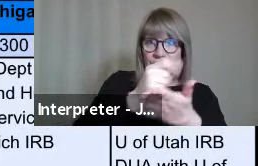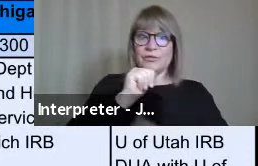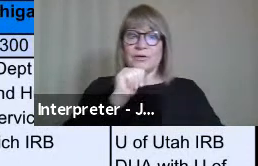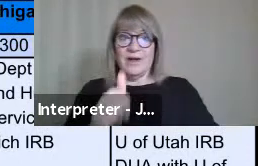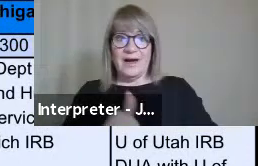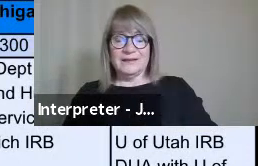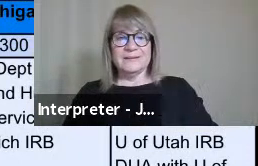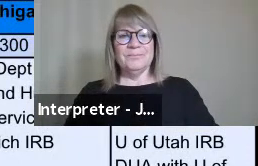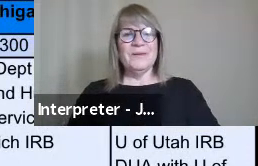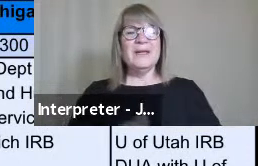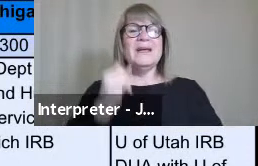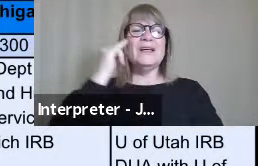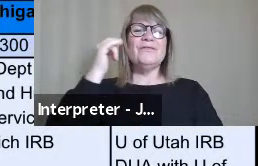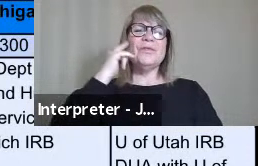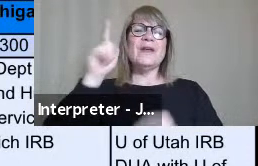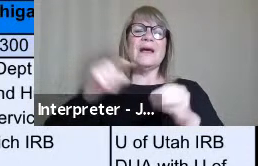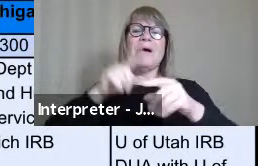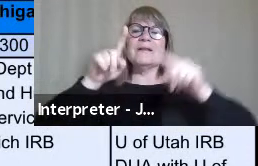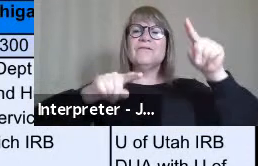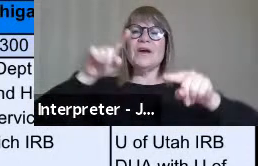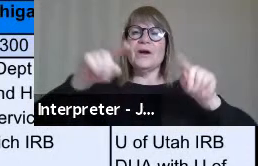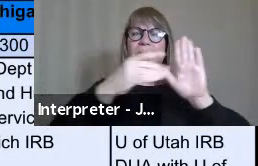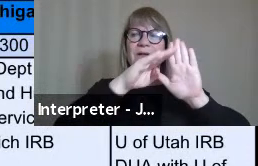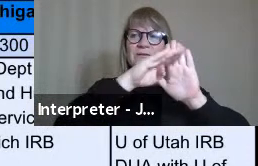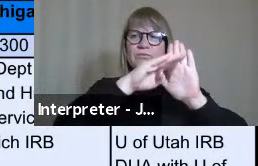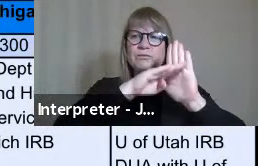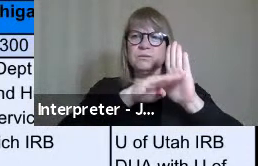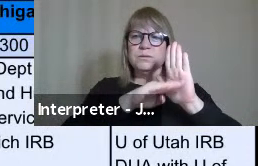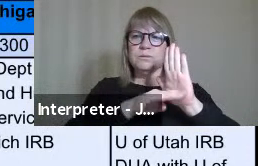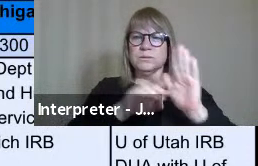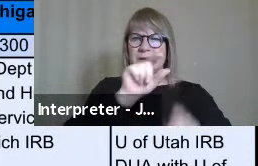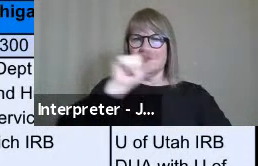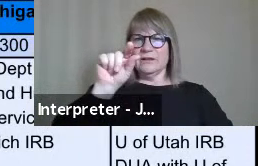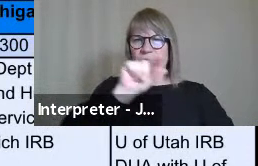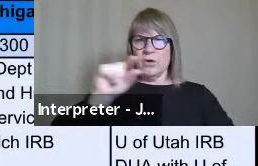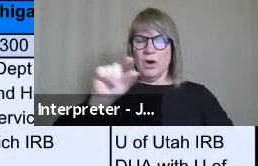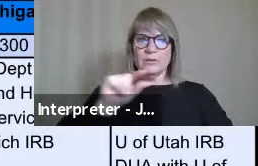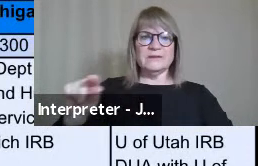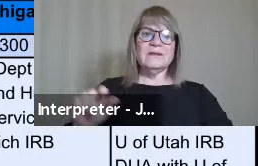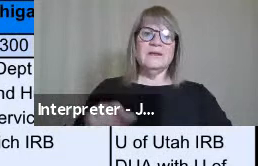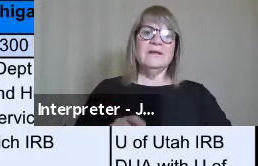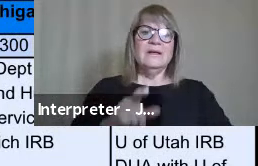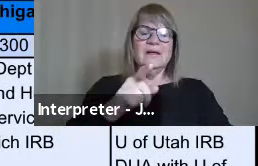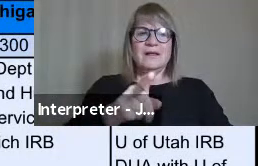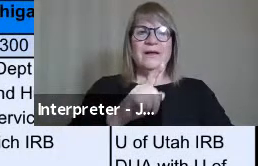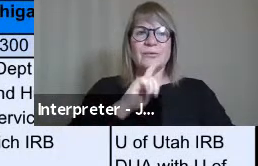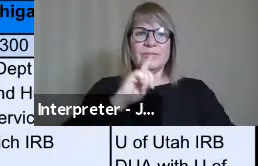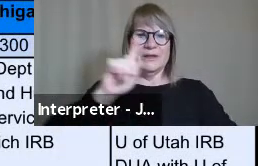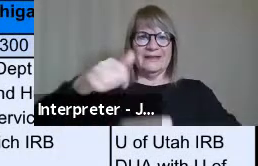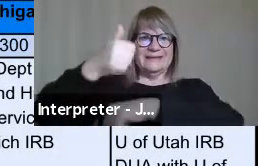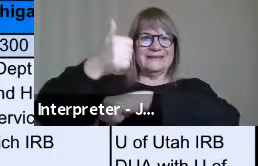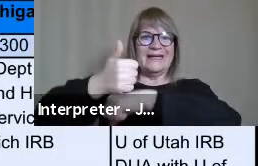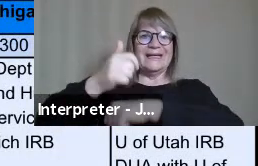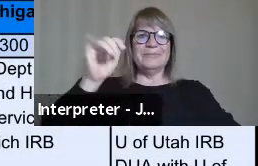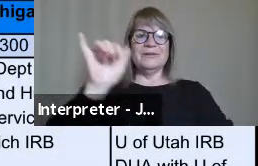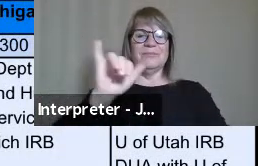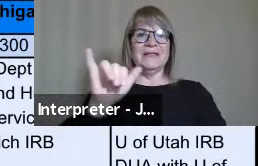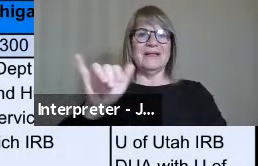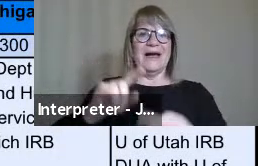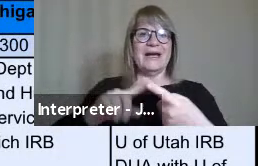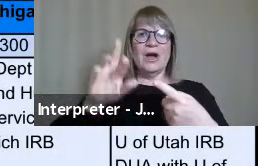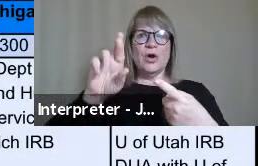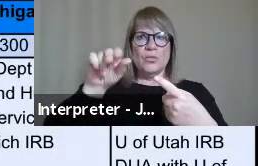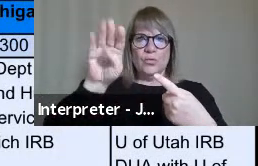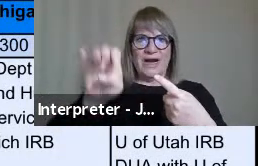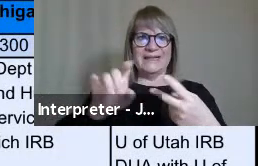those variables a lot of those are socially constructed things race and latino ethnicity diagnosis all stand out as